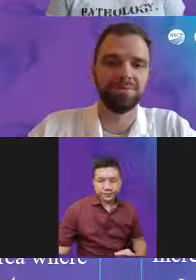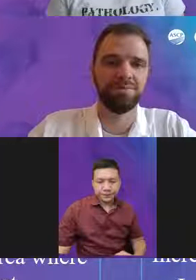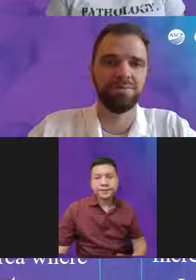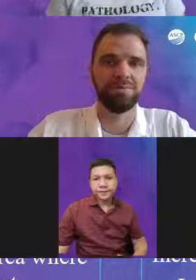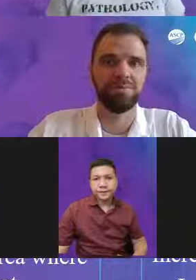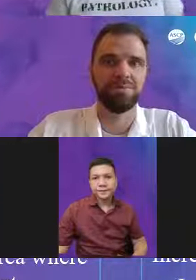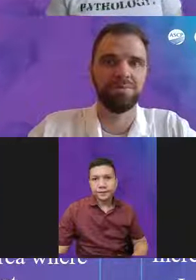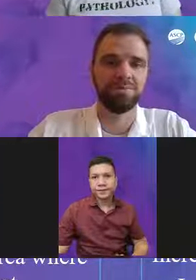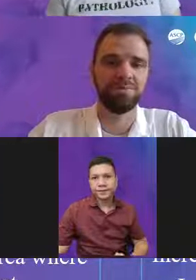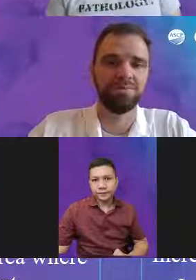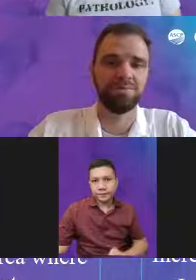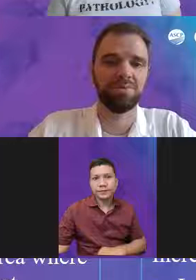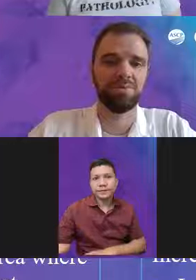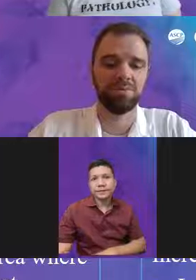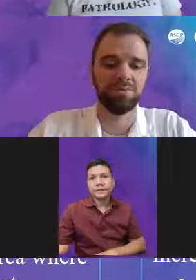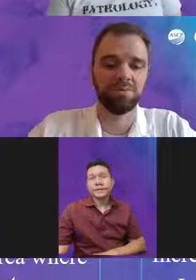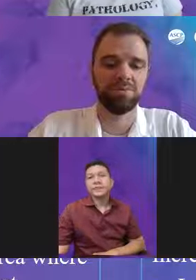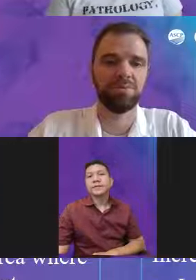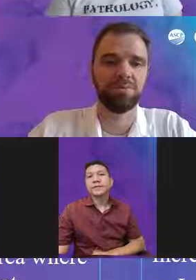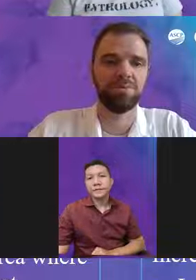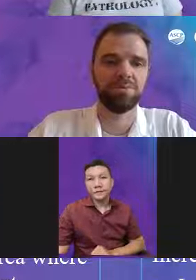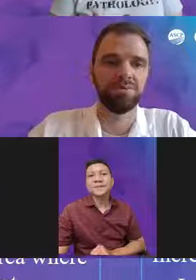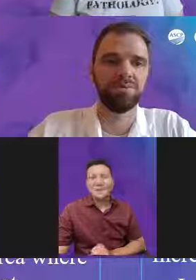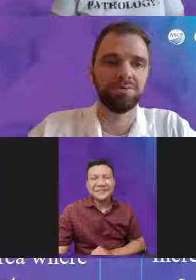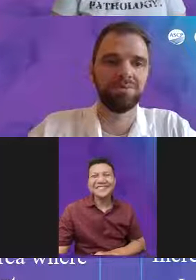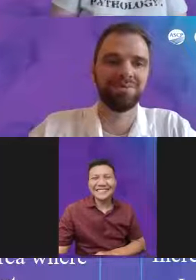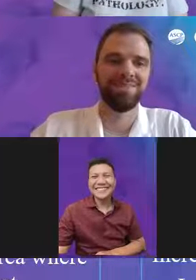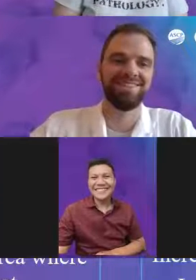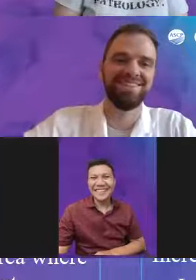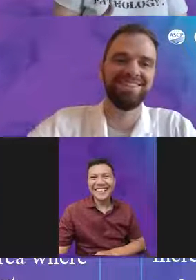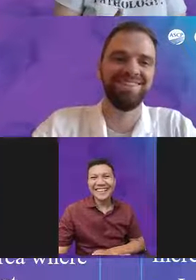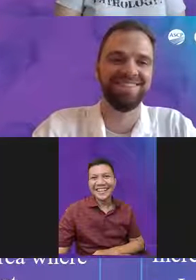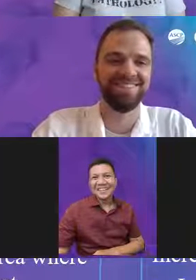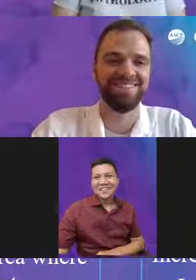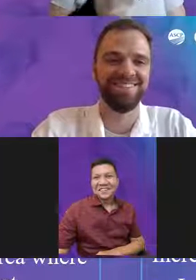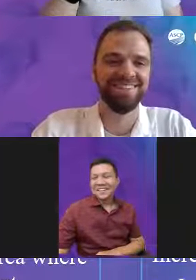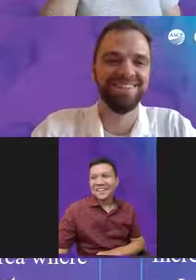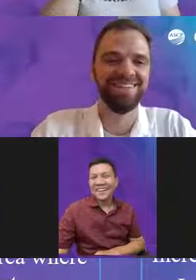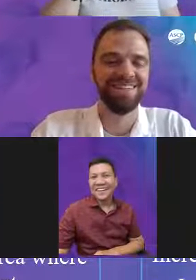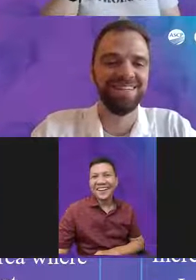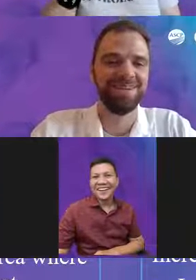don't have a lot of internal components, it's that donut that you all keep liking.